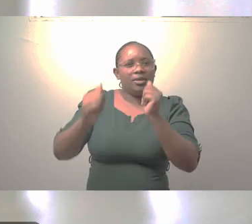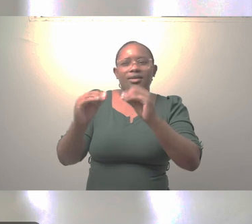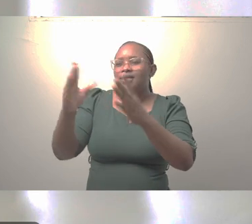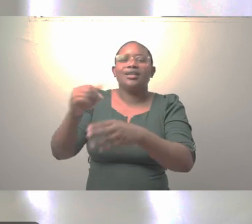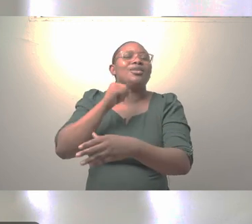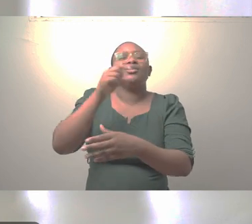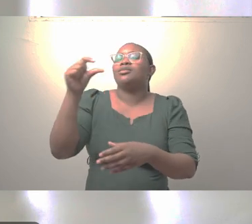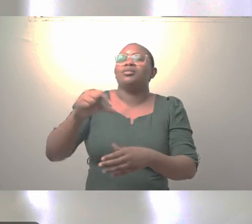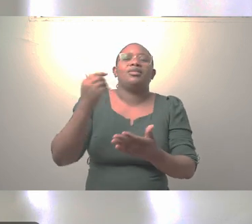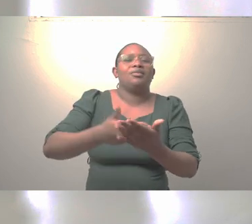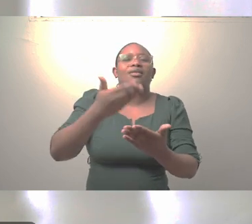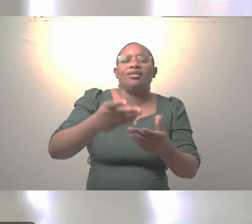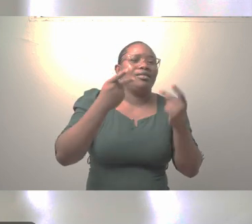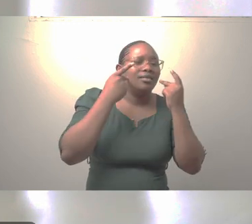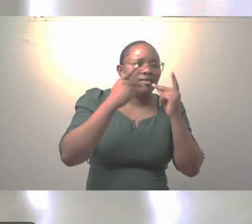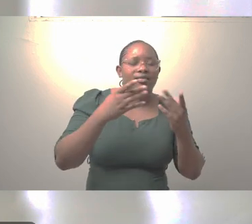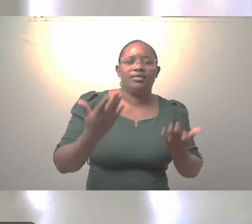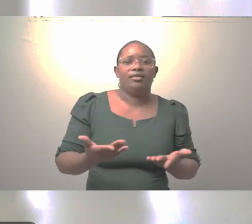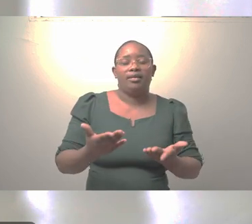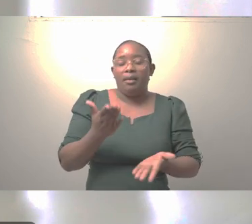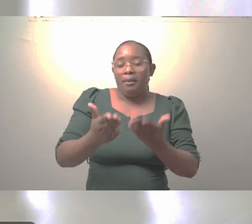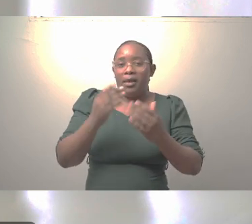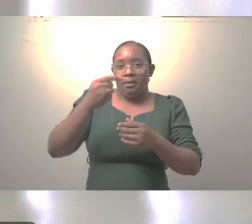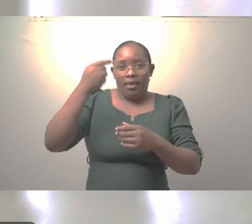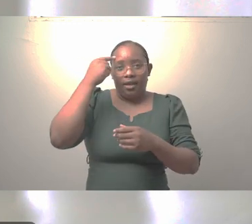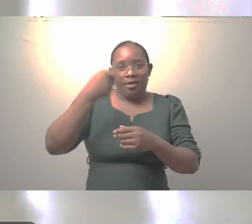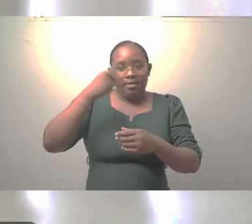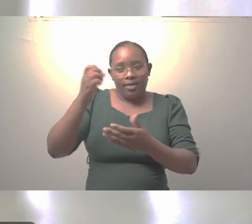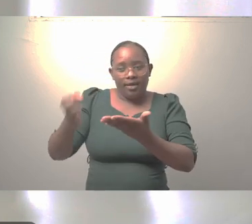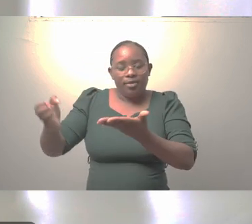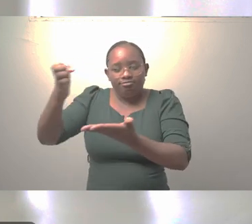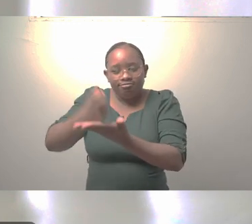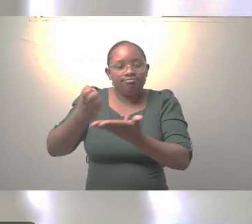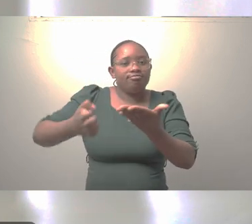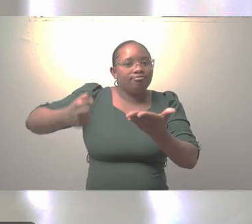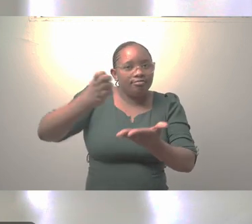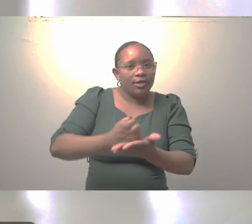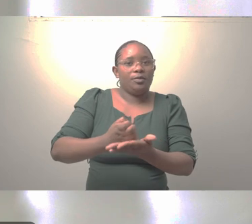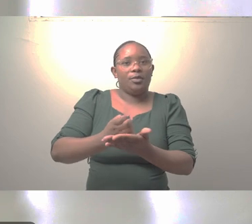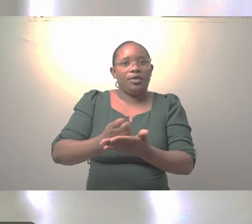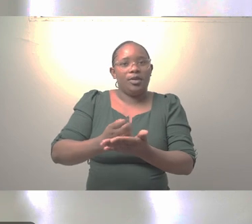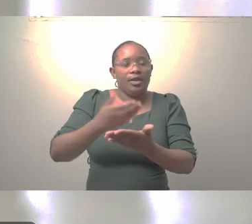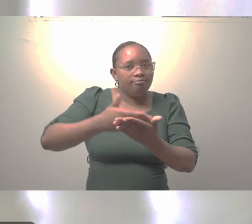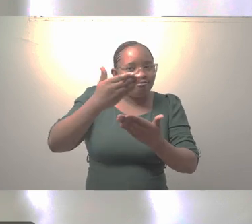schools, or government employs trained procurement